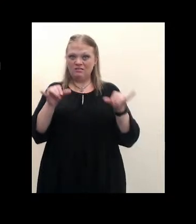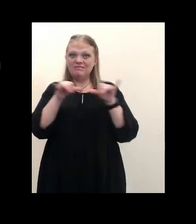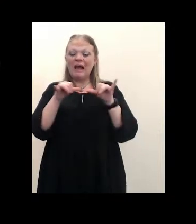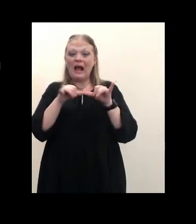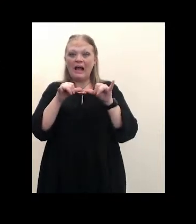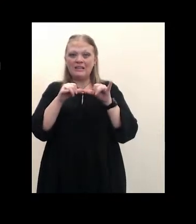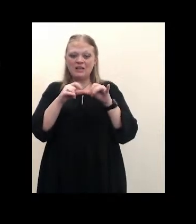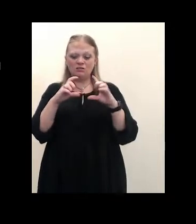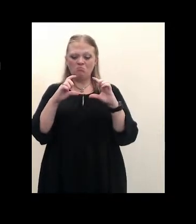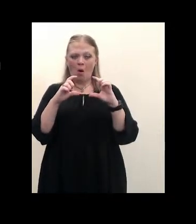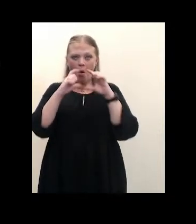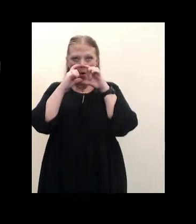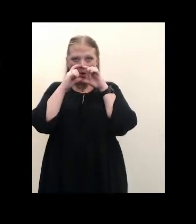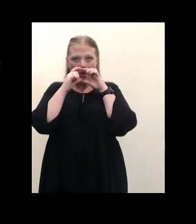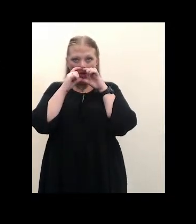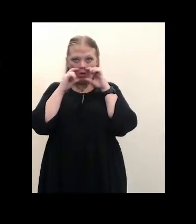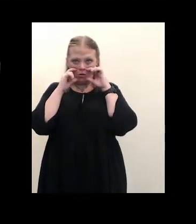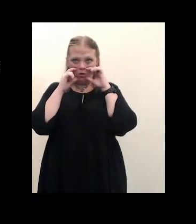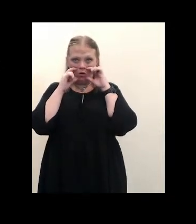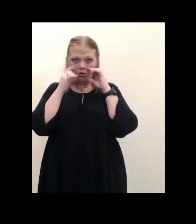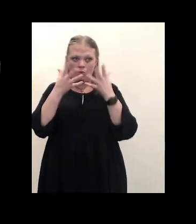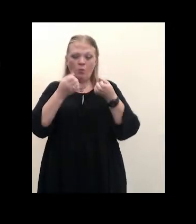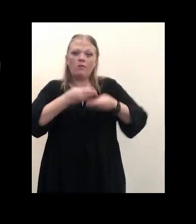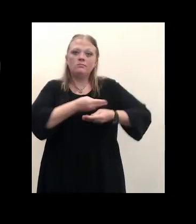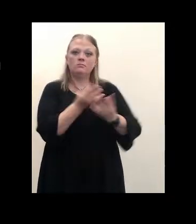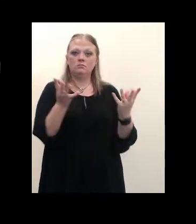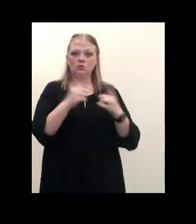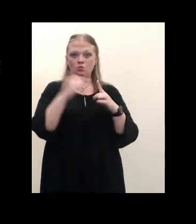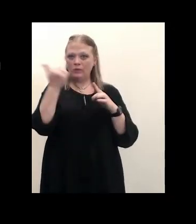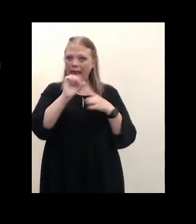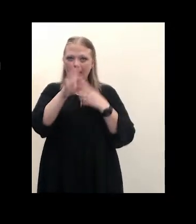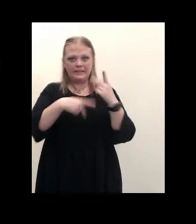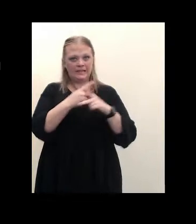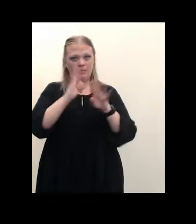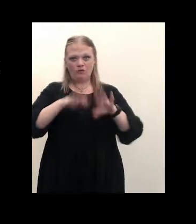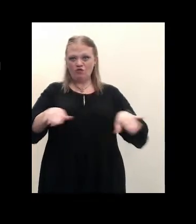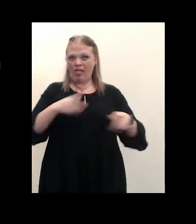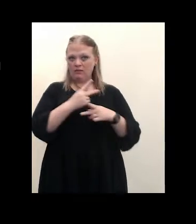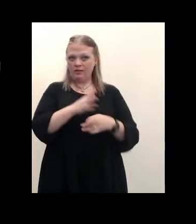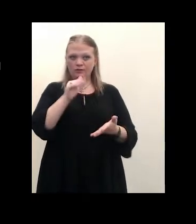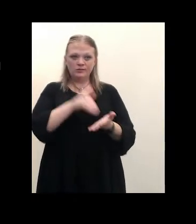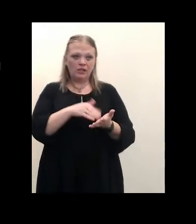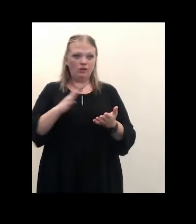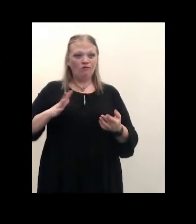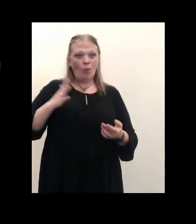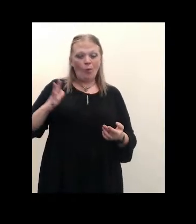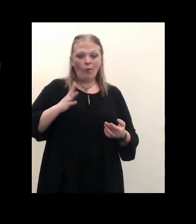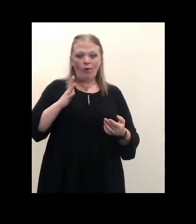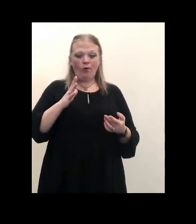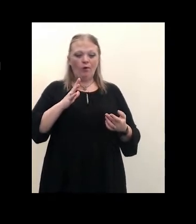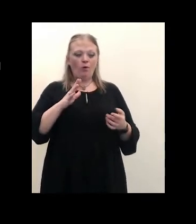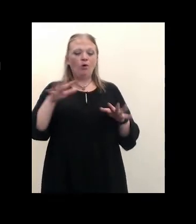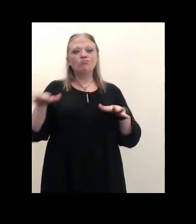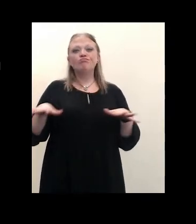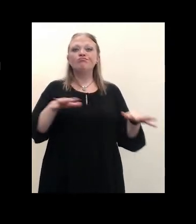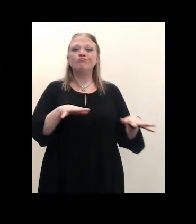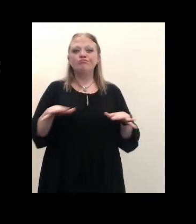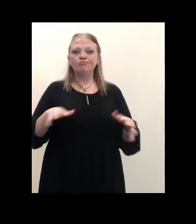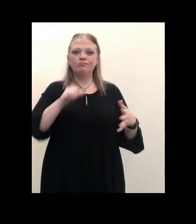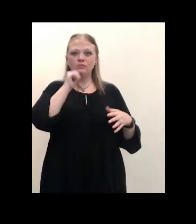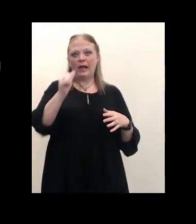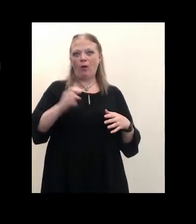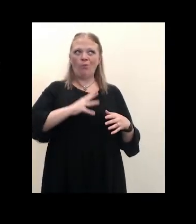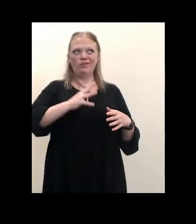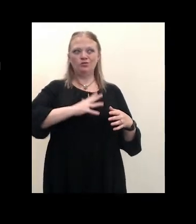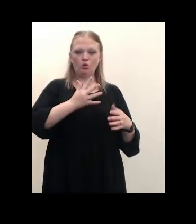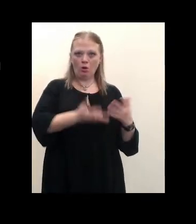masks. And so we want to give these out to any type of child care centers, whether formal or informal daycares. All they have to do